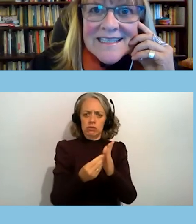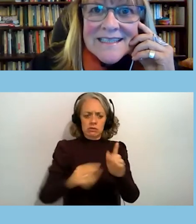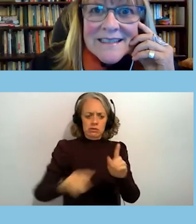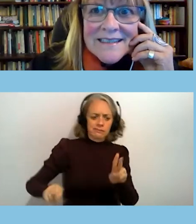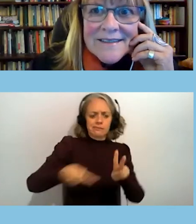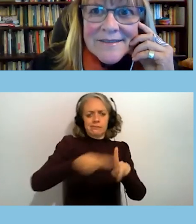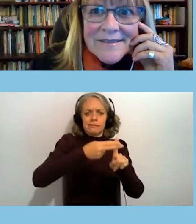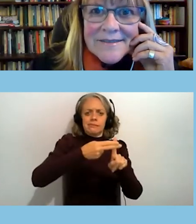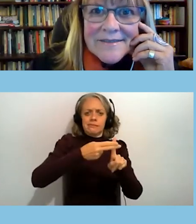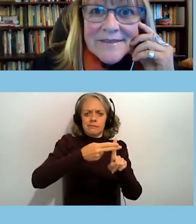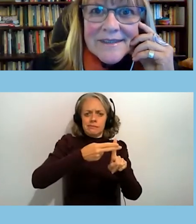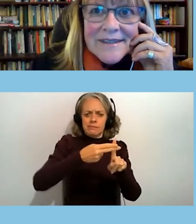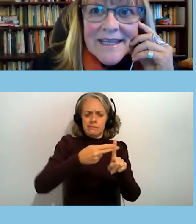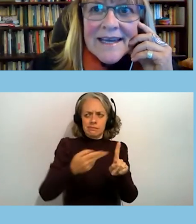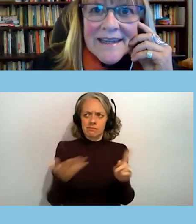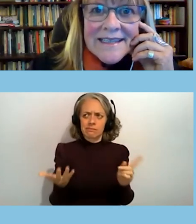needs to,